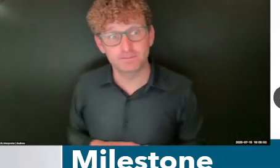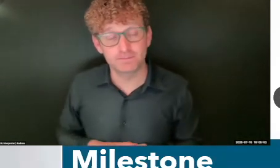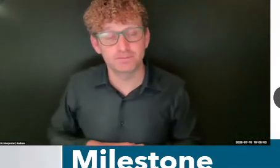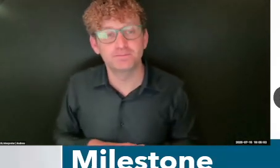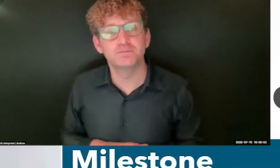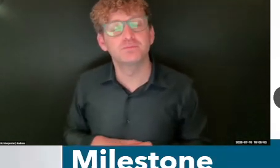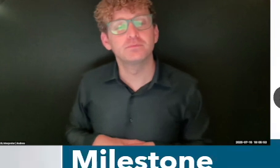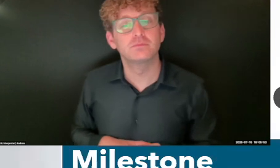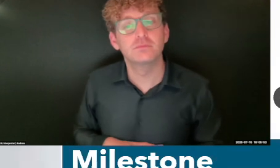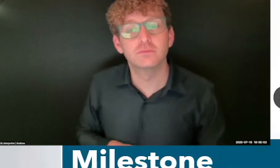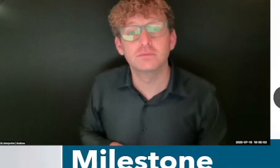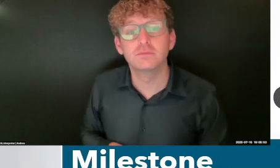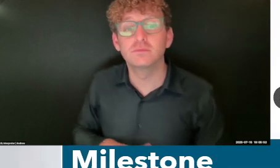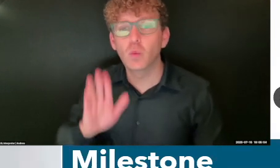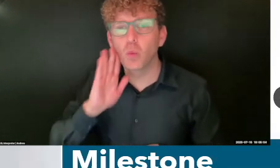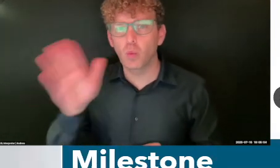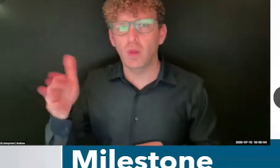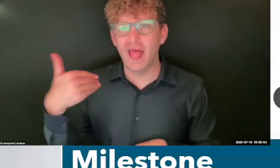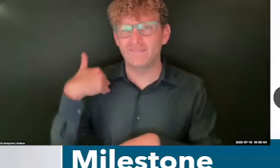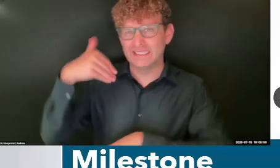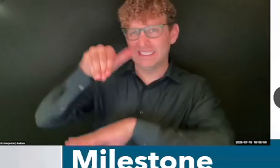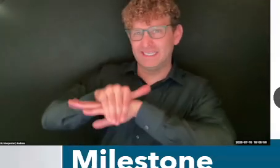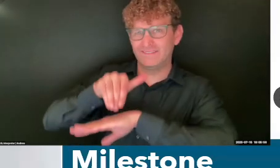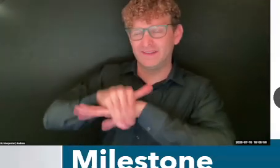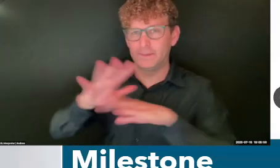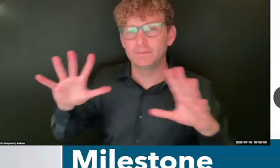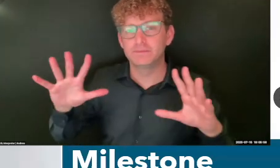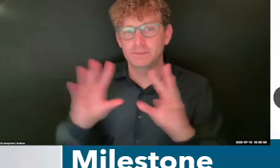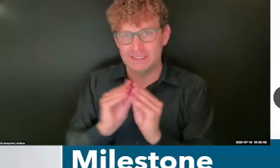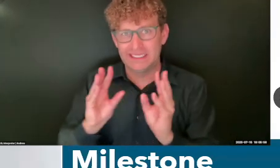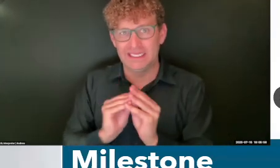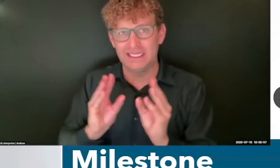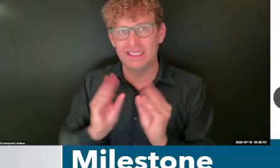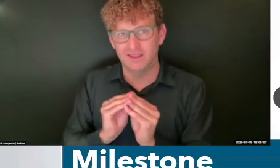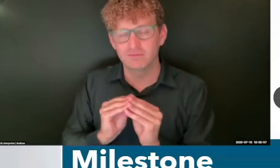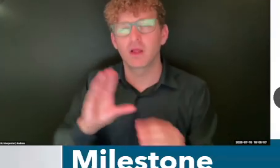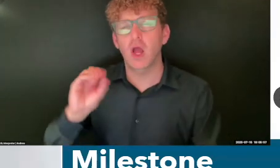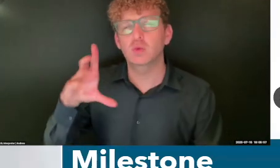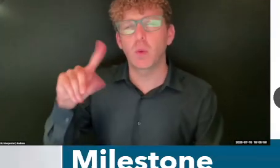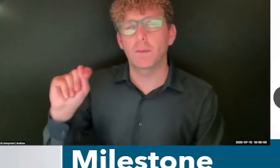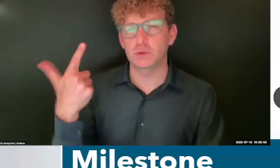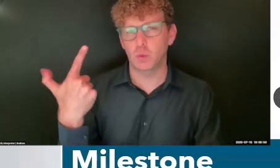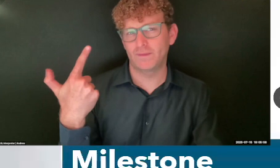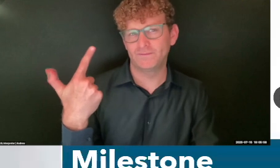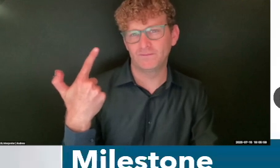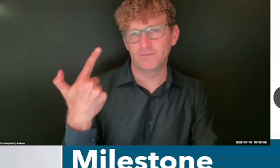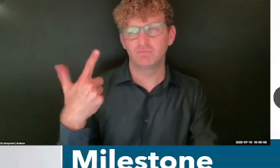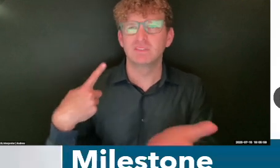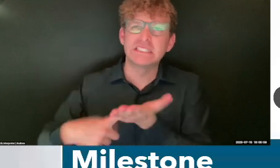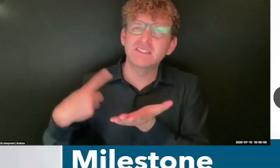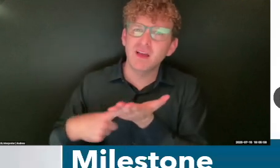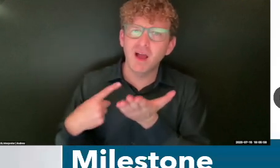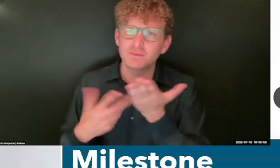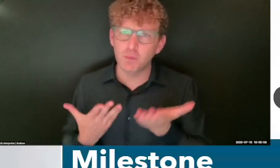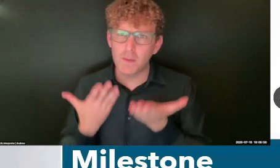We'll have an evening community meeting on October 21st to discuss the proposed plan and answer your questions